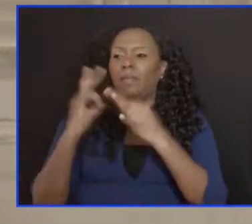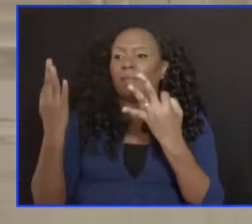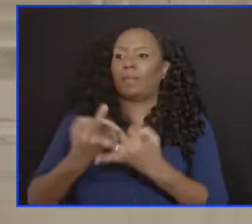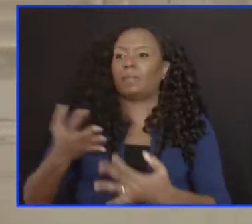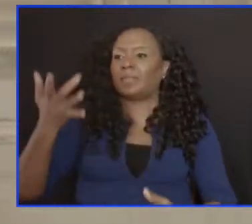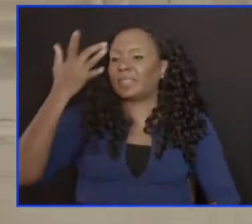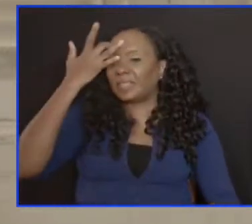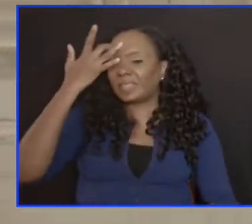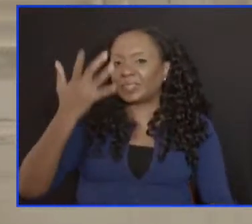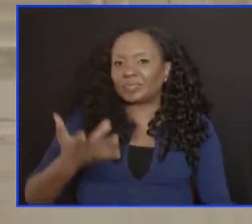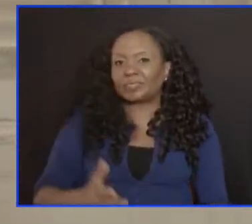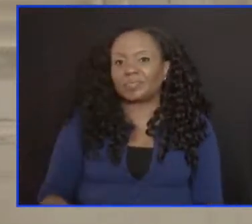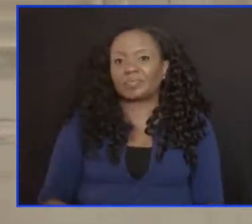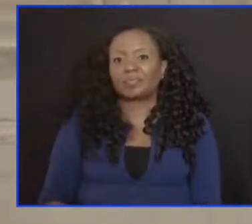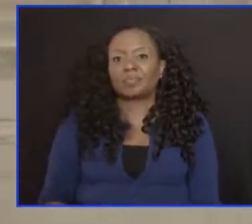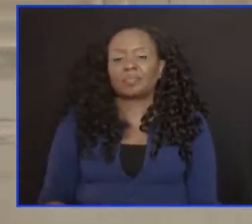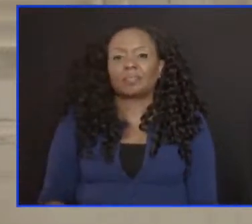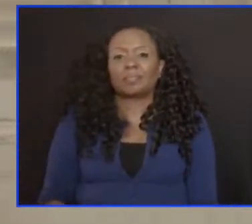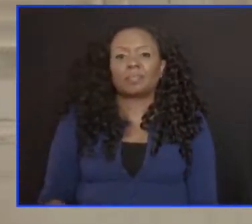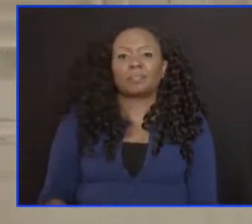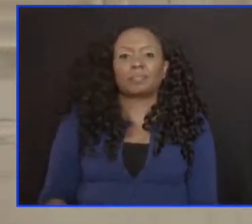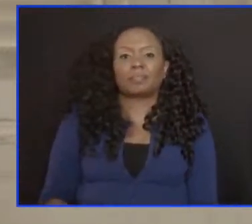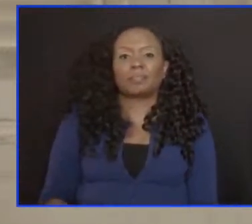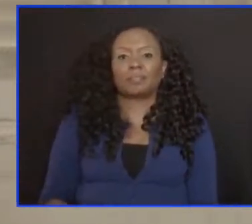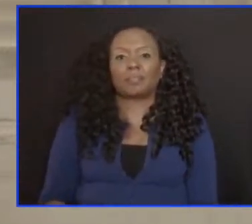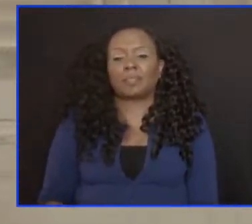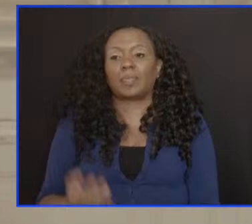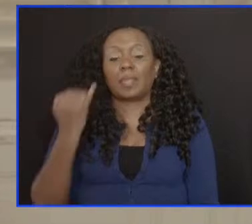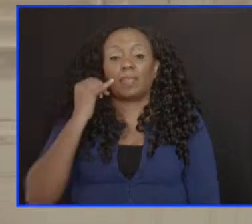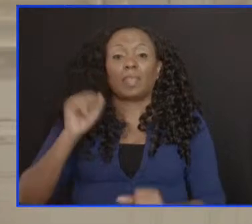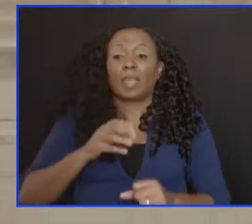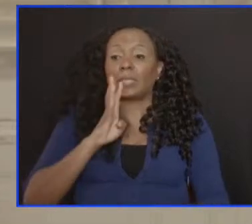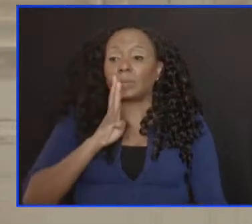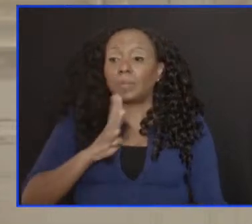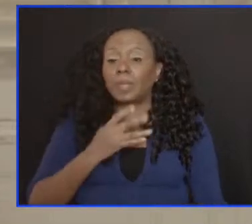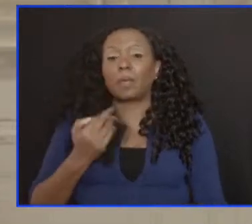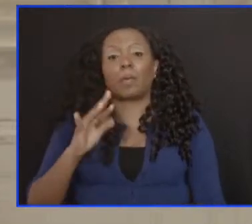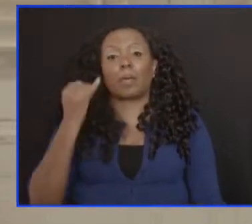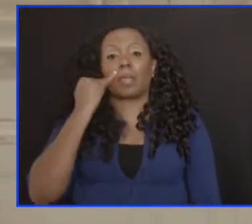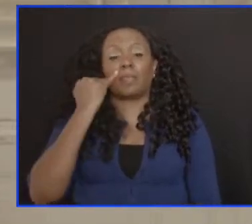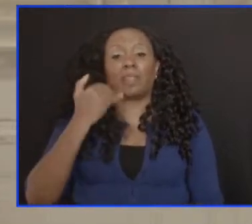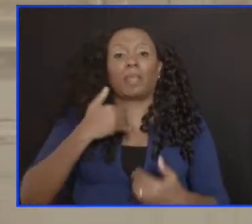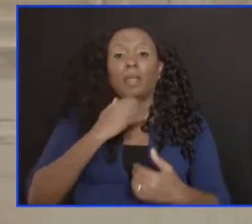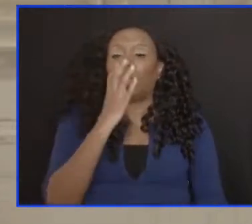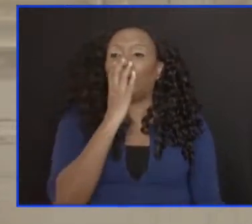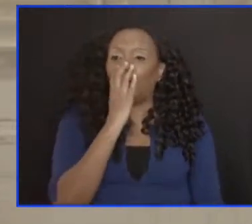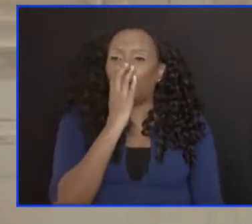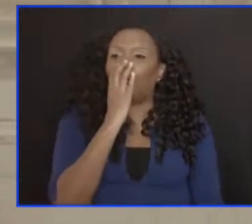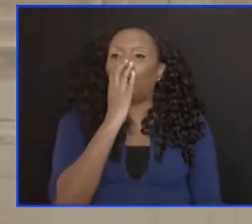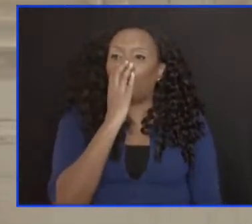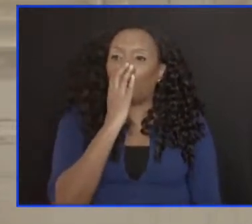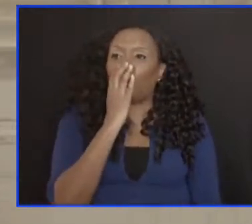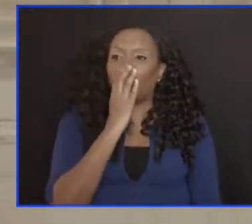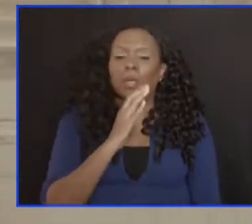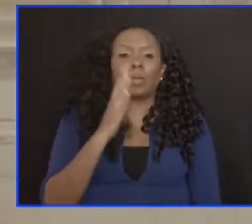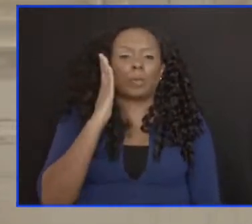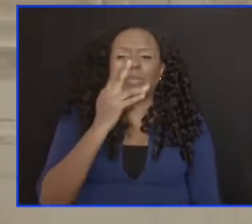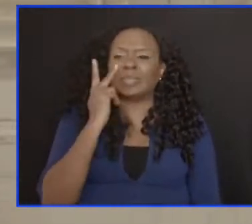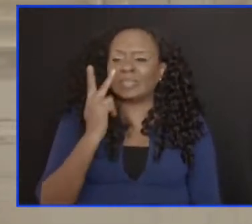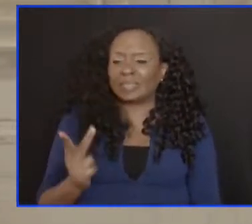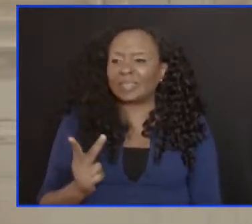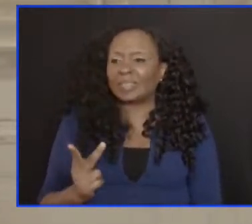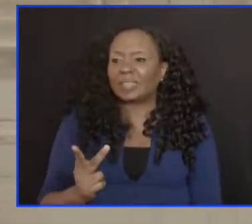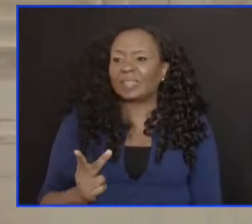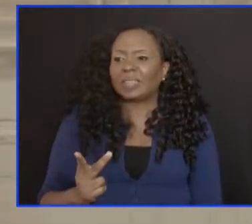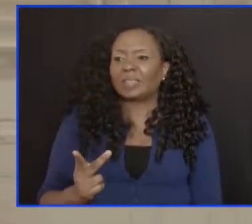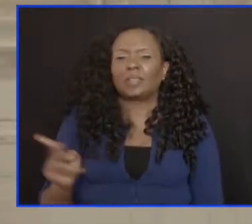they're able to speak or whether they're in a ventilator and they're not able to do that. So people appreciate how ill their relatives are. I know it's been